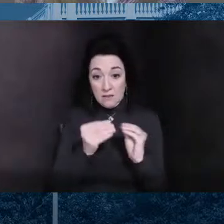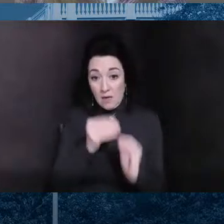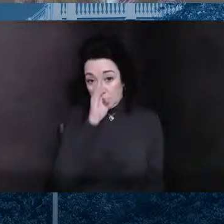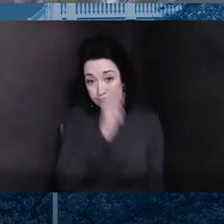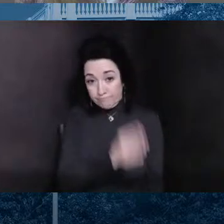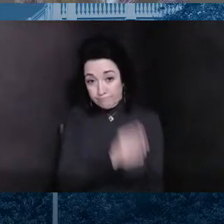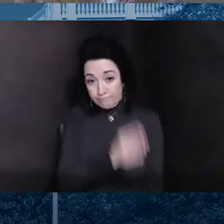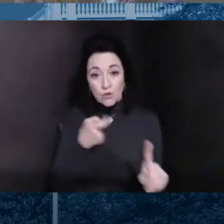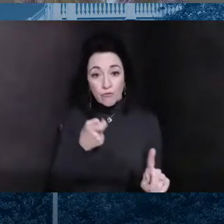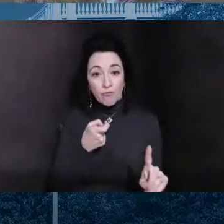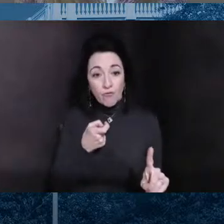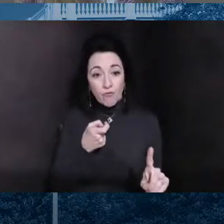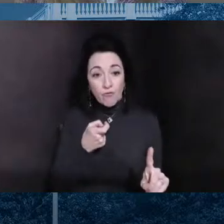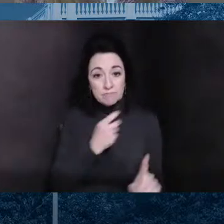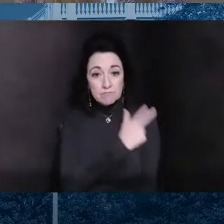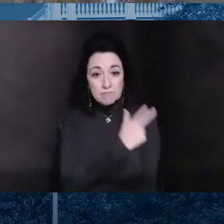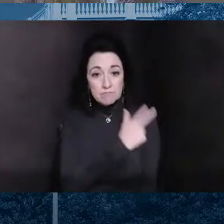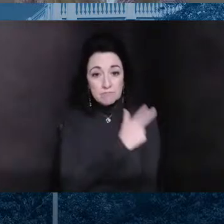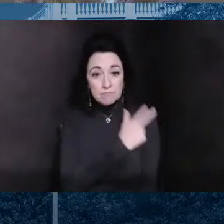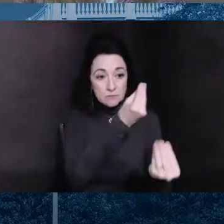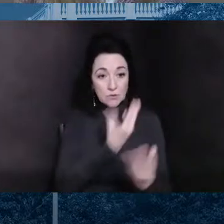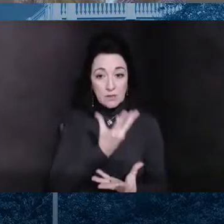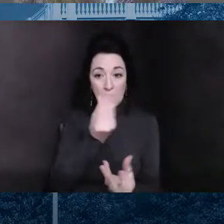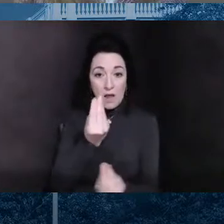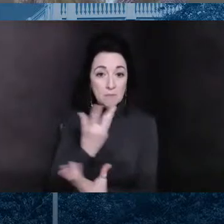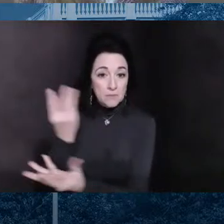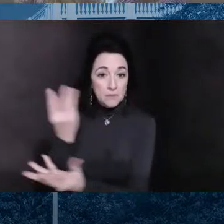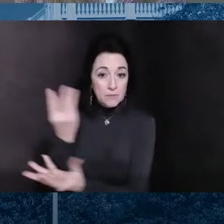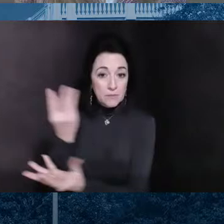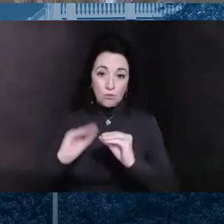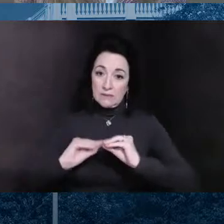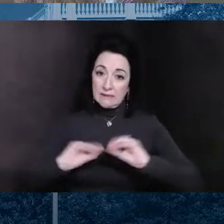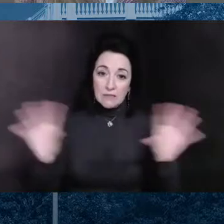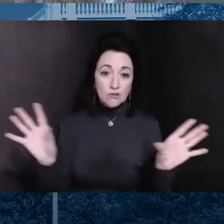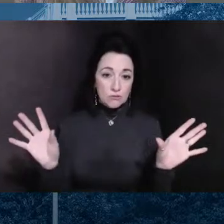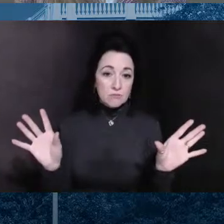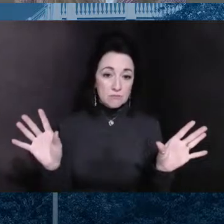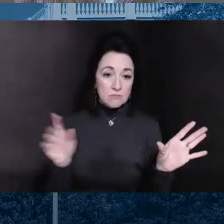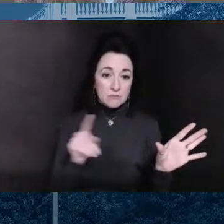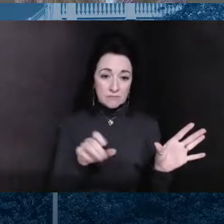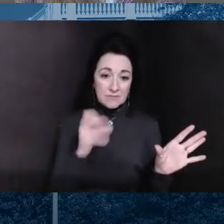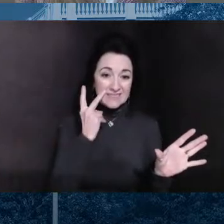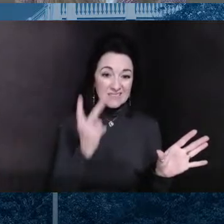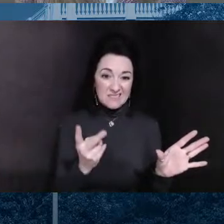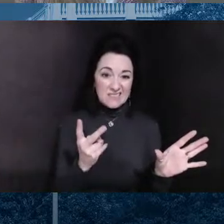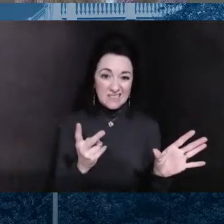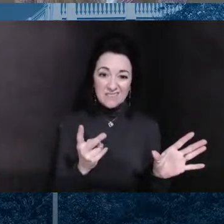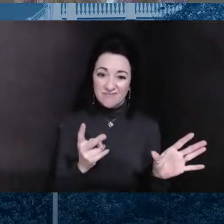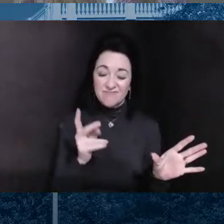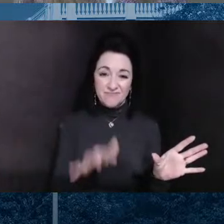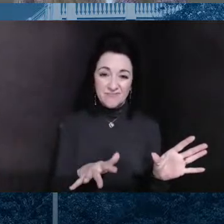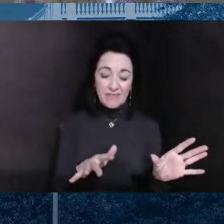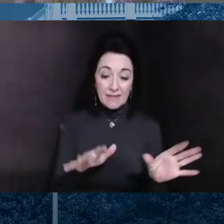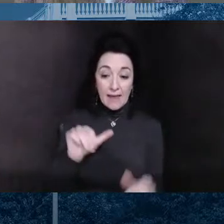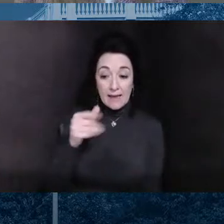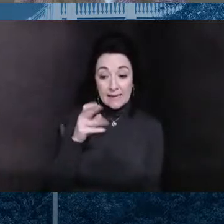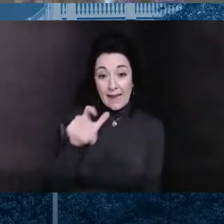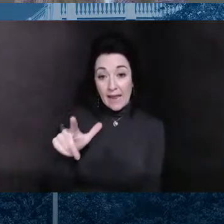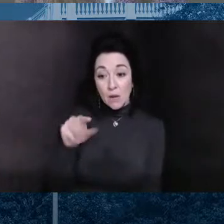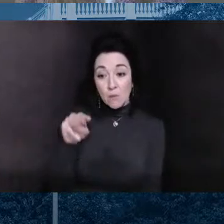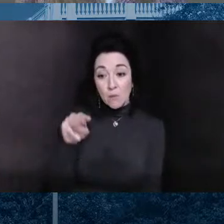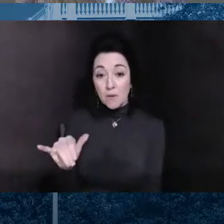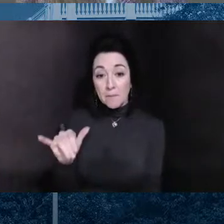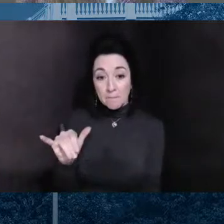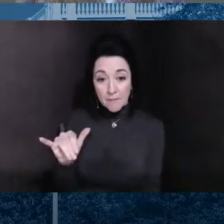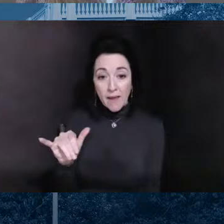very clearly, easily known number. And you can see the run up in late April, early May,